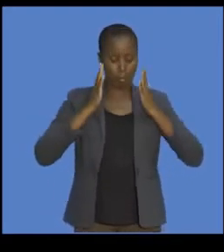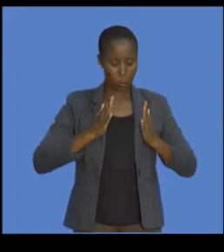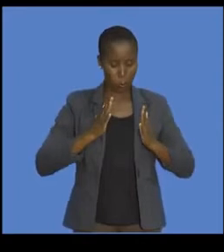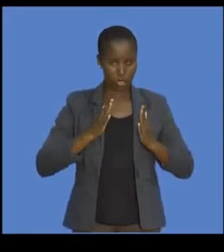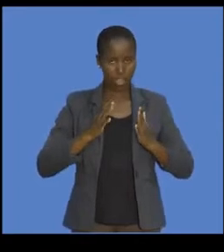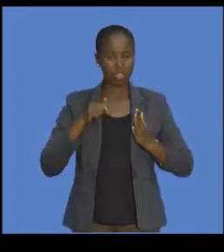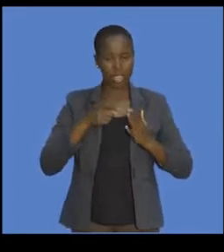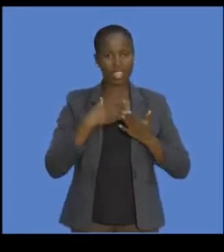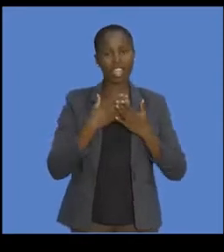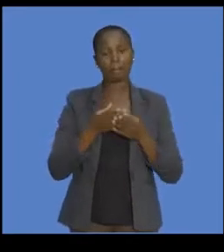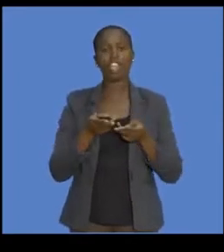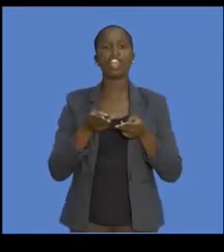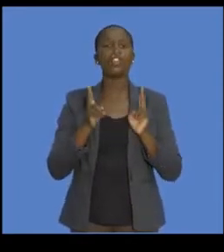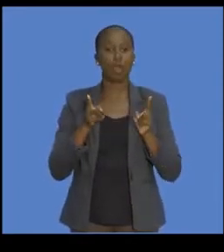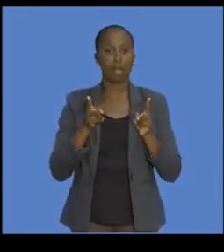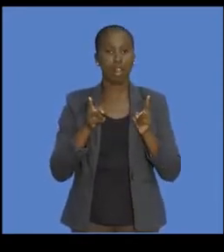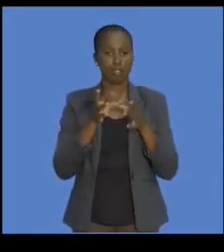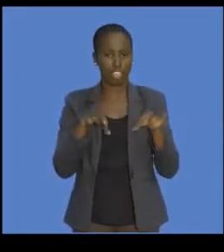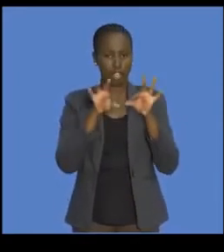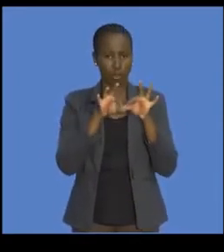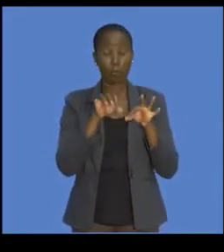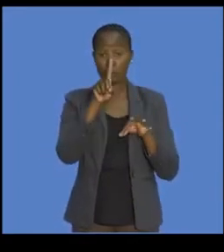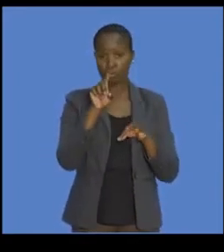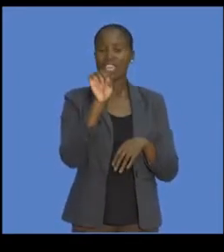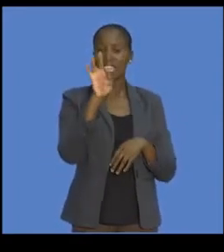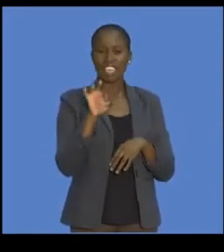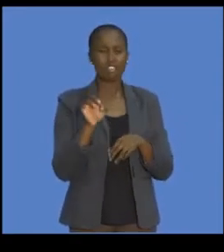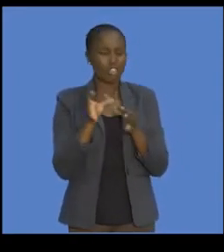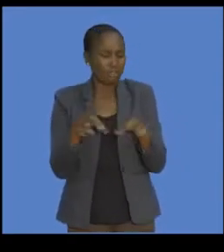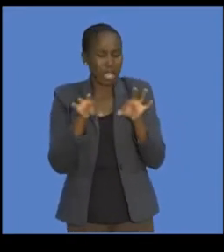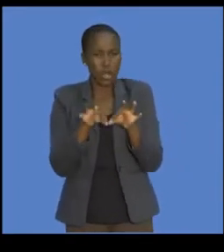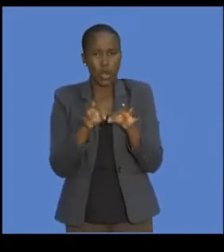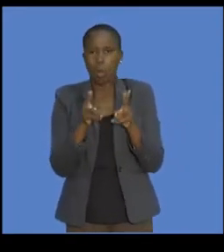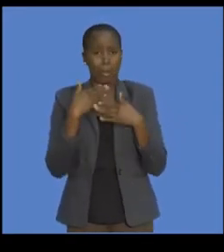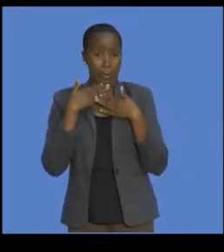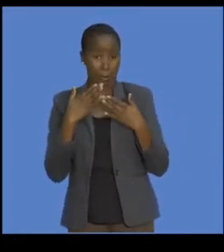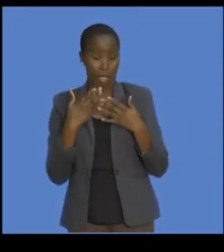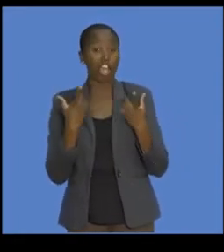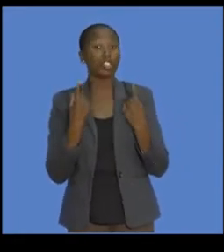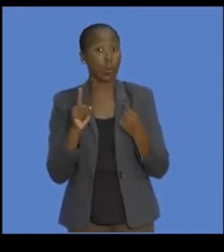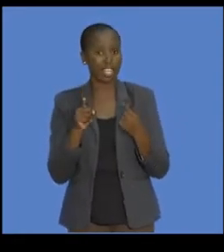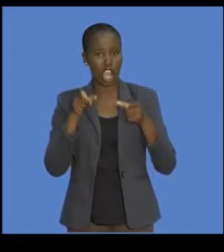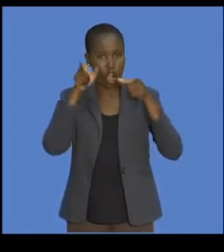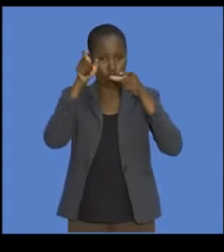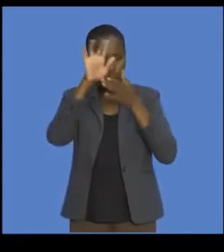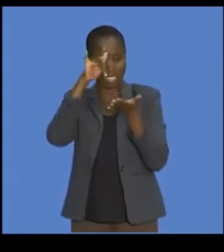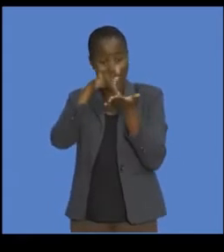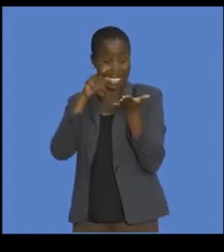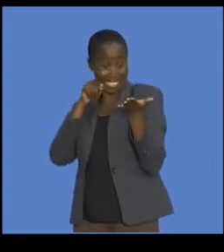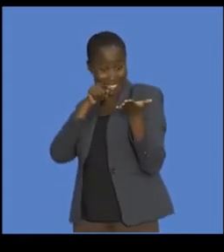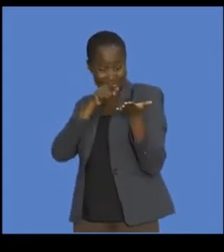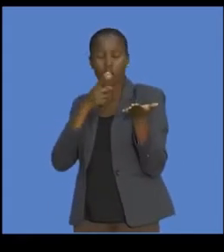value. If the value is different from the normal, the control center will activate an effector